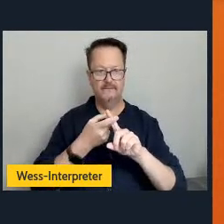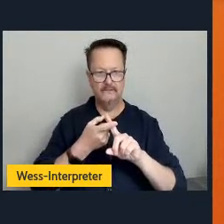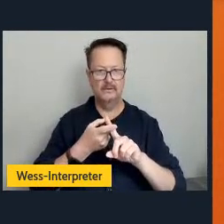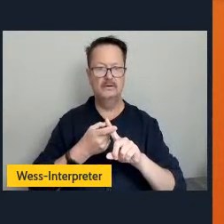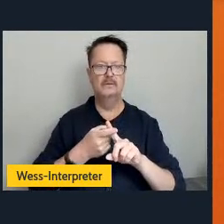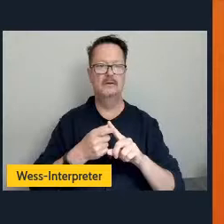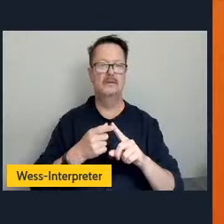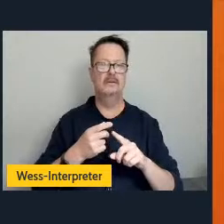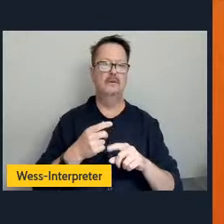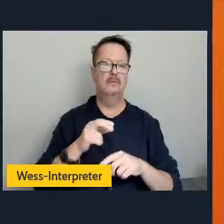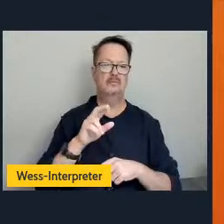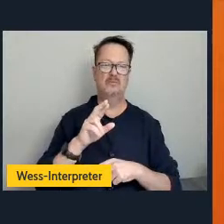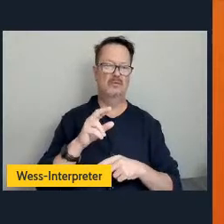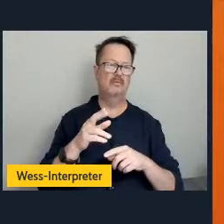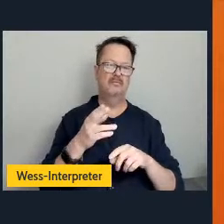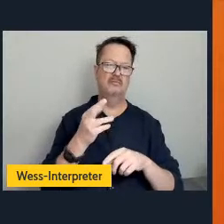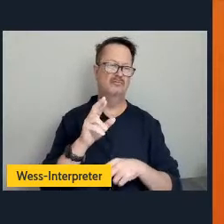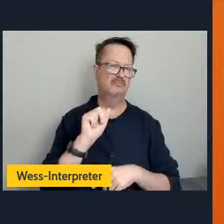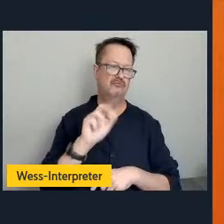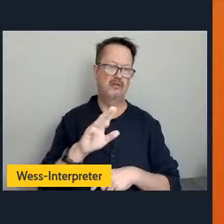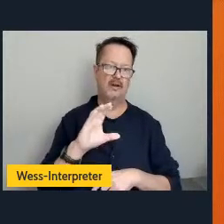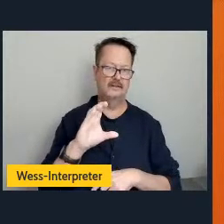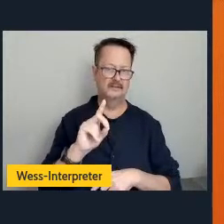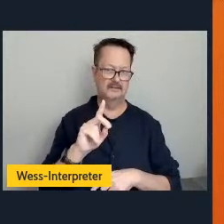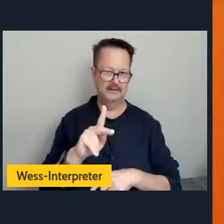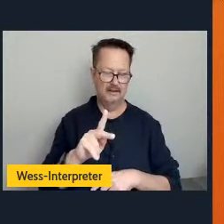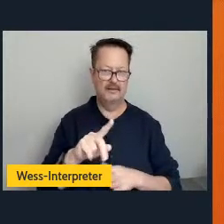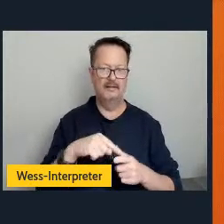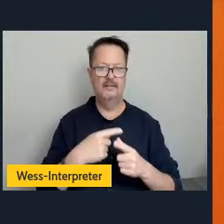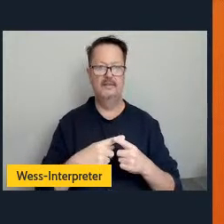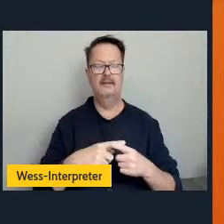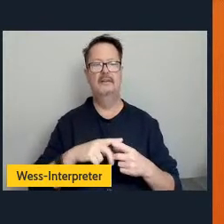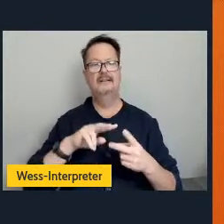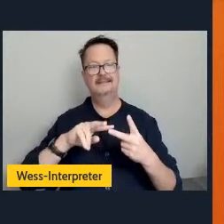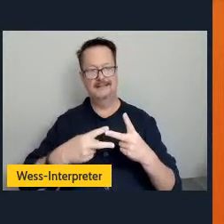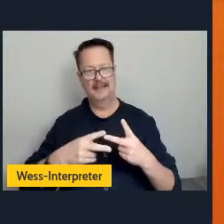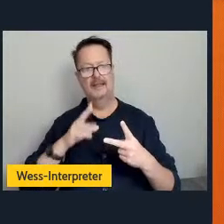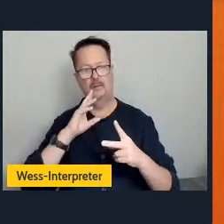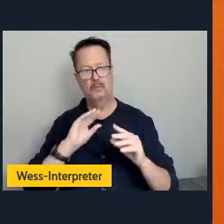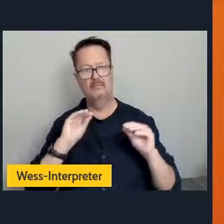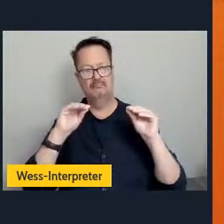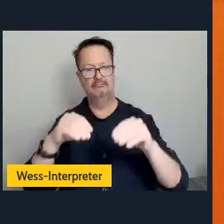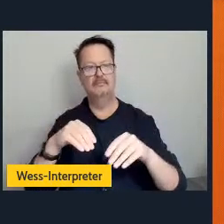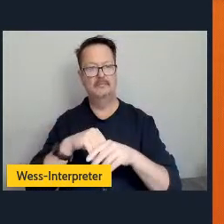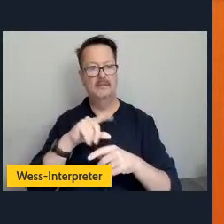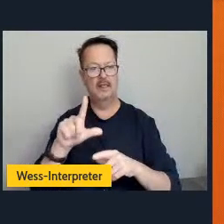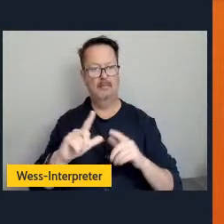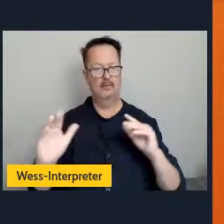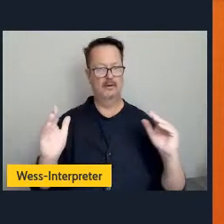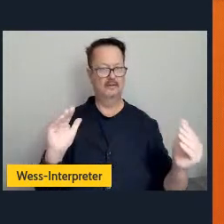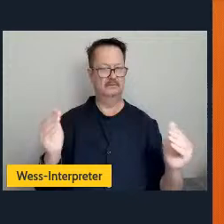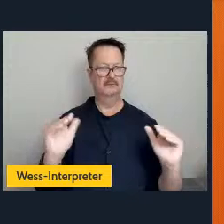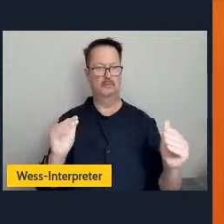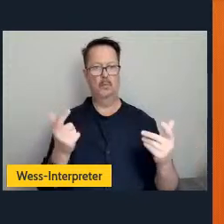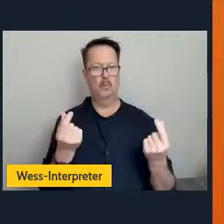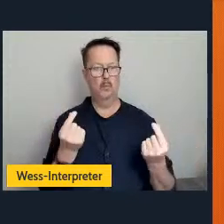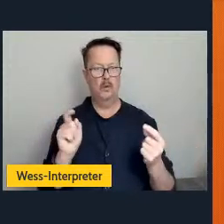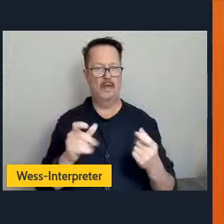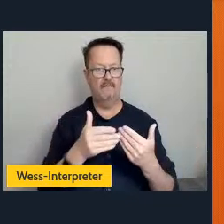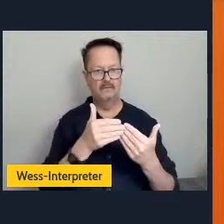CDK, okay, and then we are going to take the same use case and implement it with our library, just to see the comparison of what you need to do,